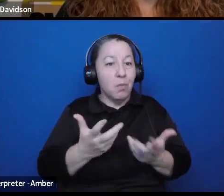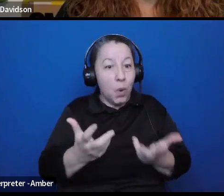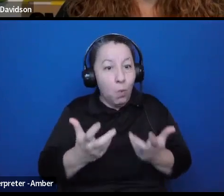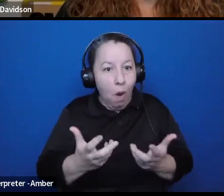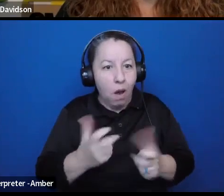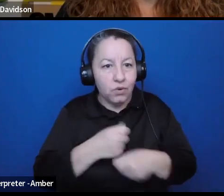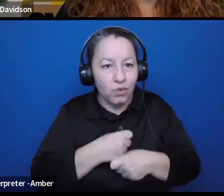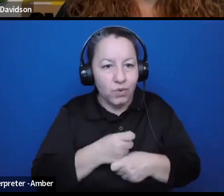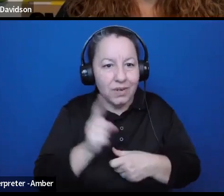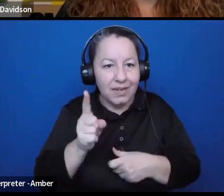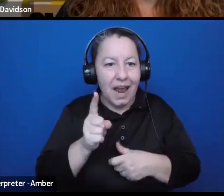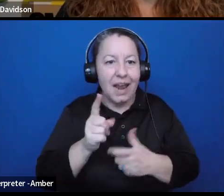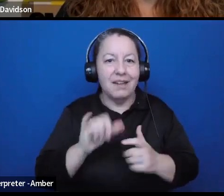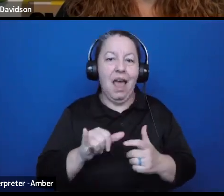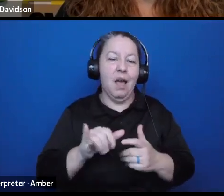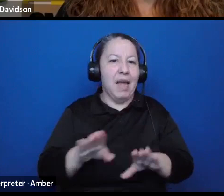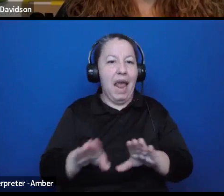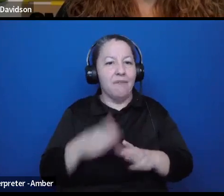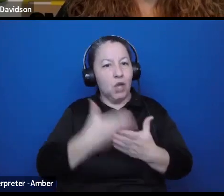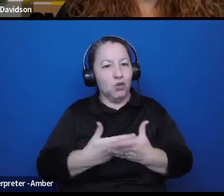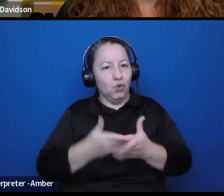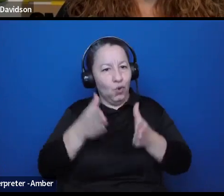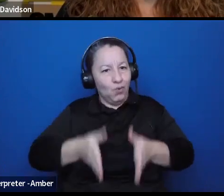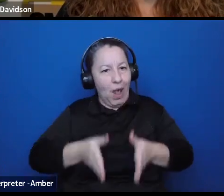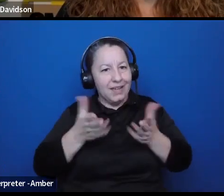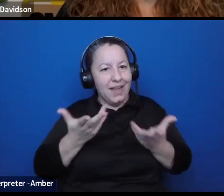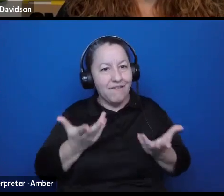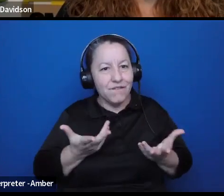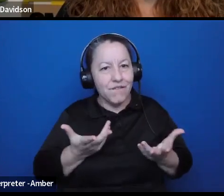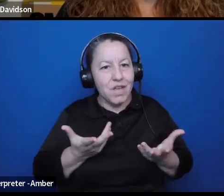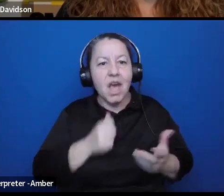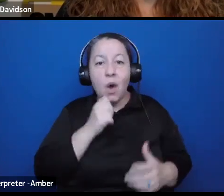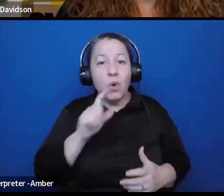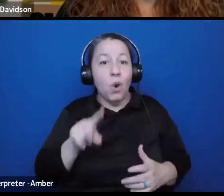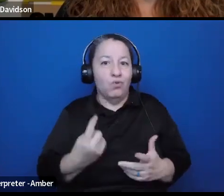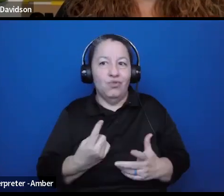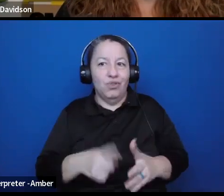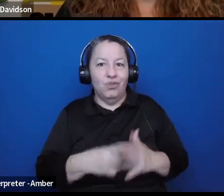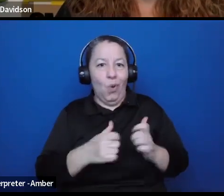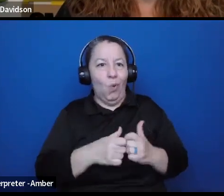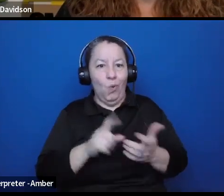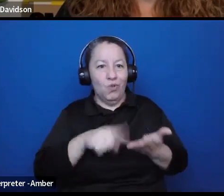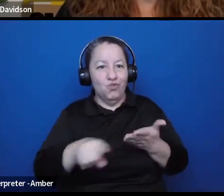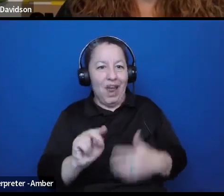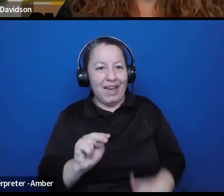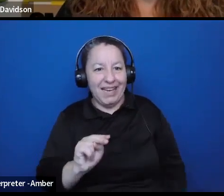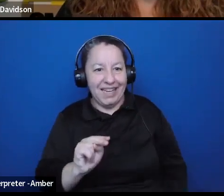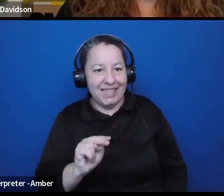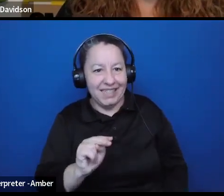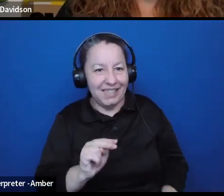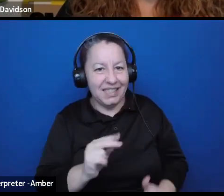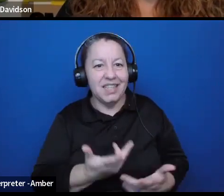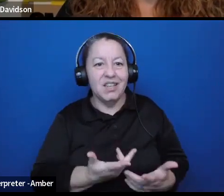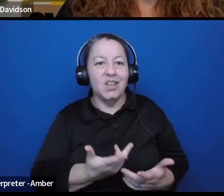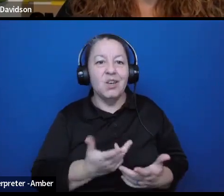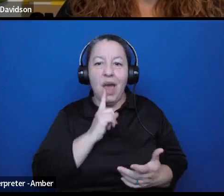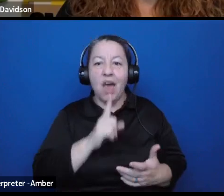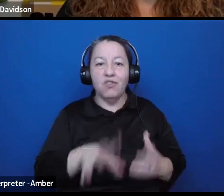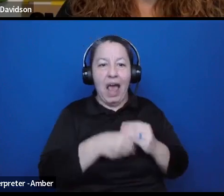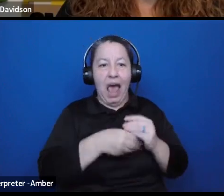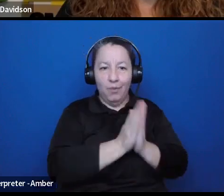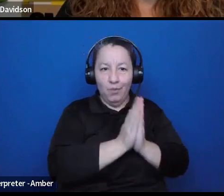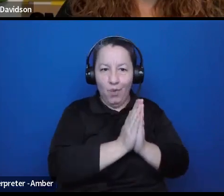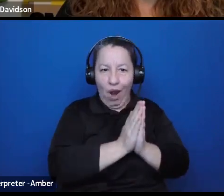also we don't just start out with like our check-in, you know, we've added prayer into that.